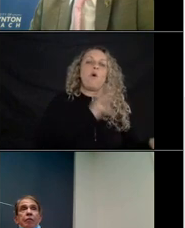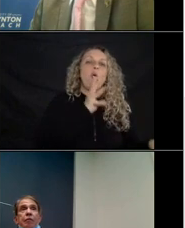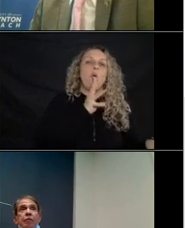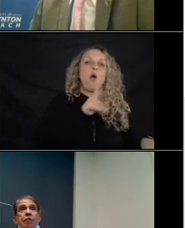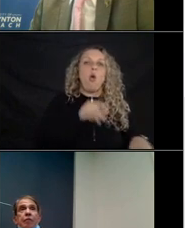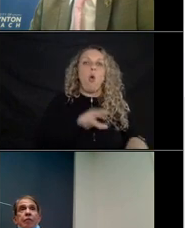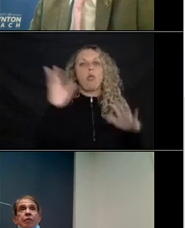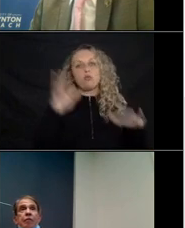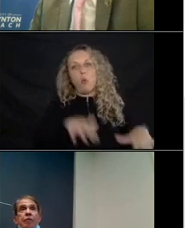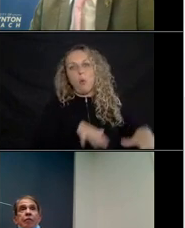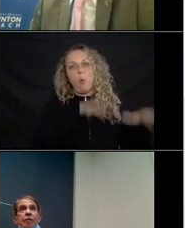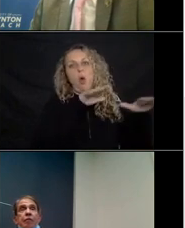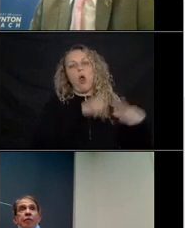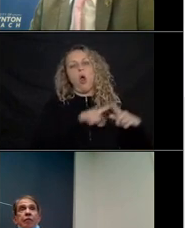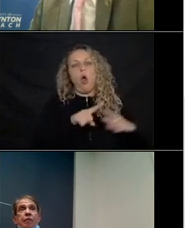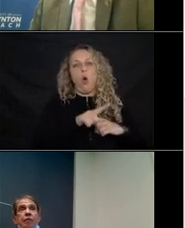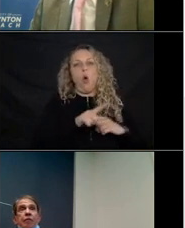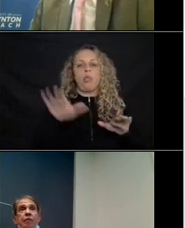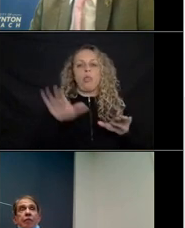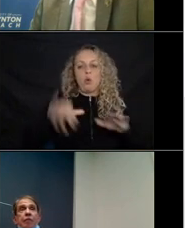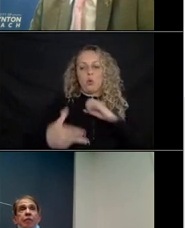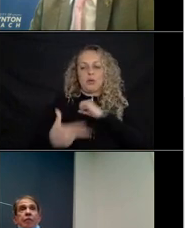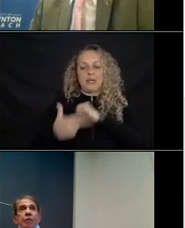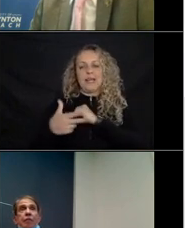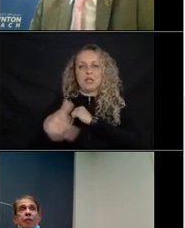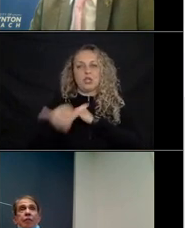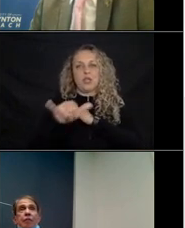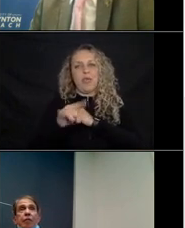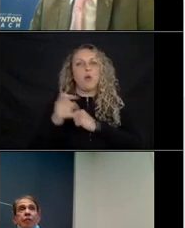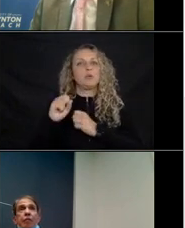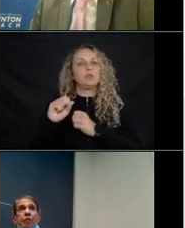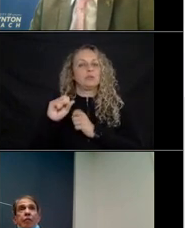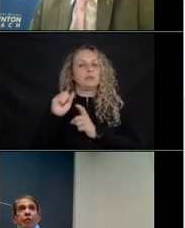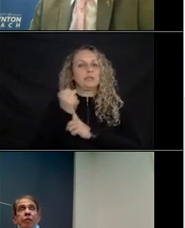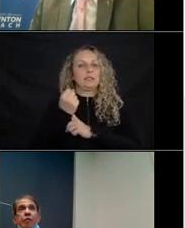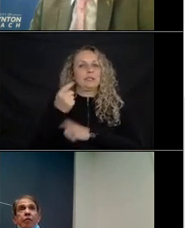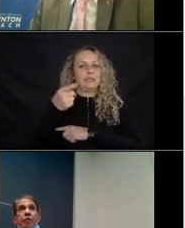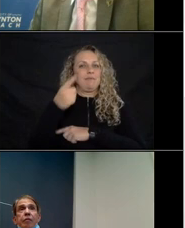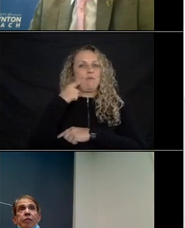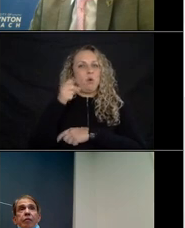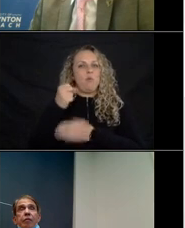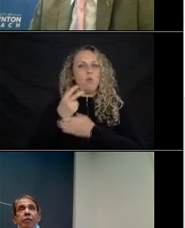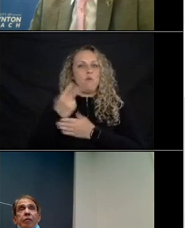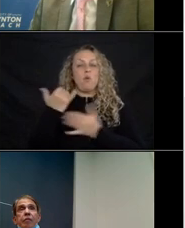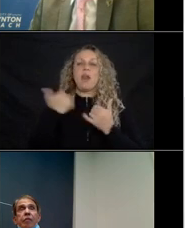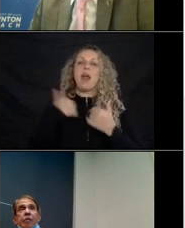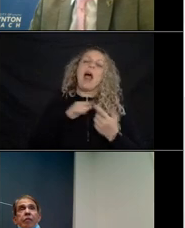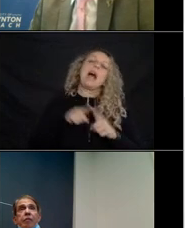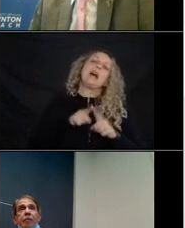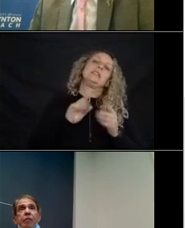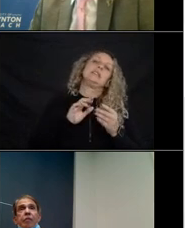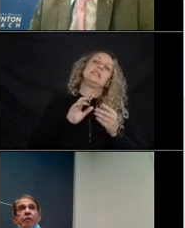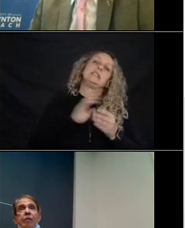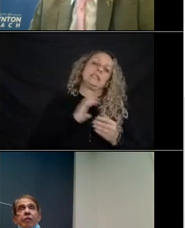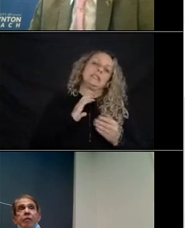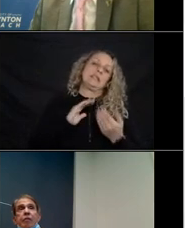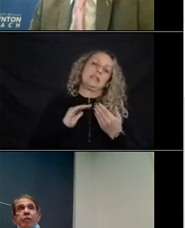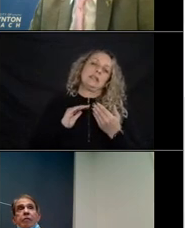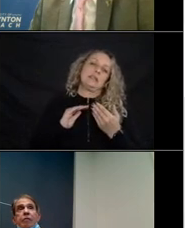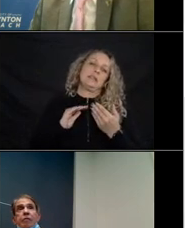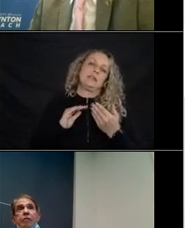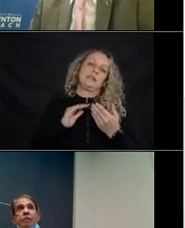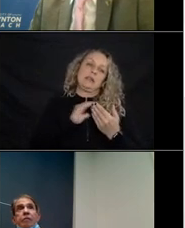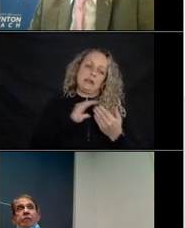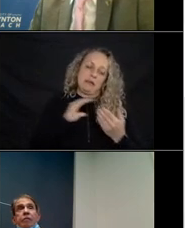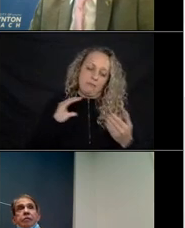storm water or the retention. That was part of the conditions of approval. Right now, we are, as the city commission, just determining